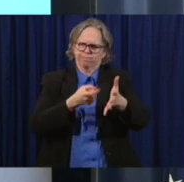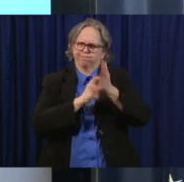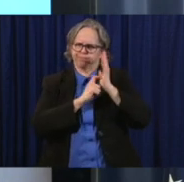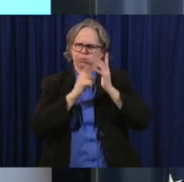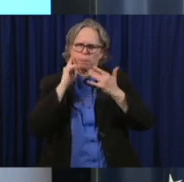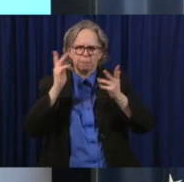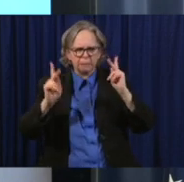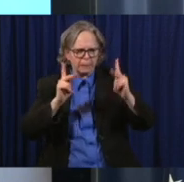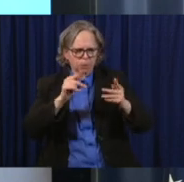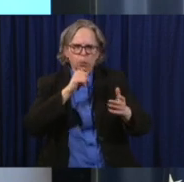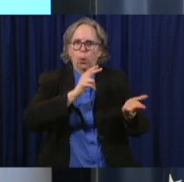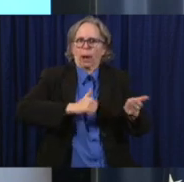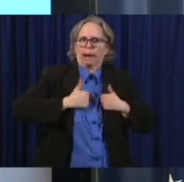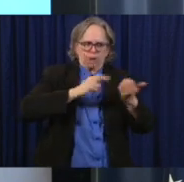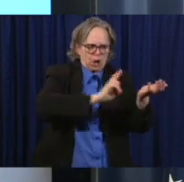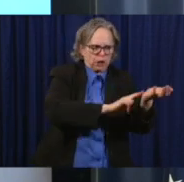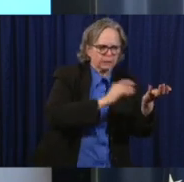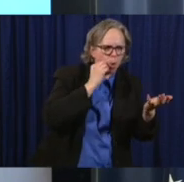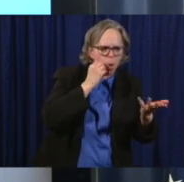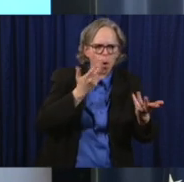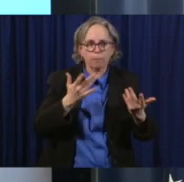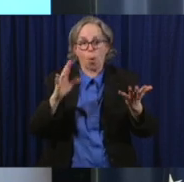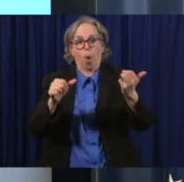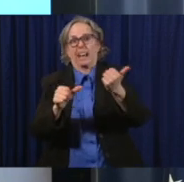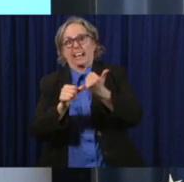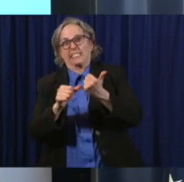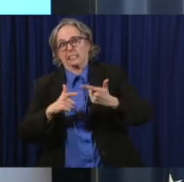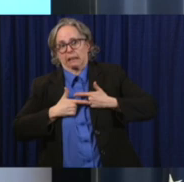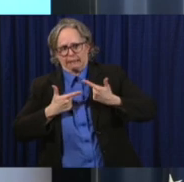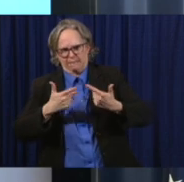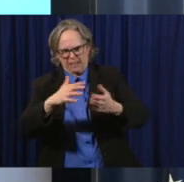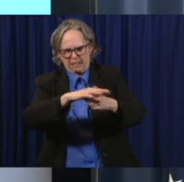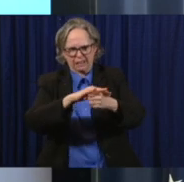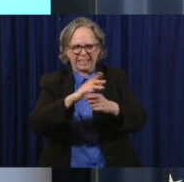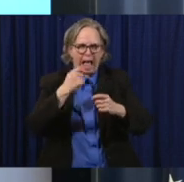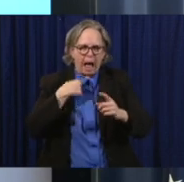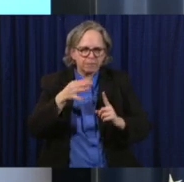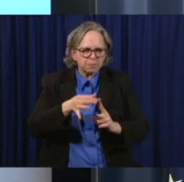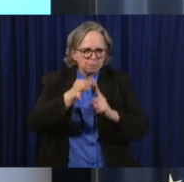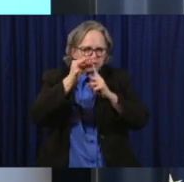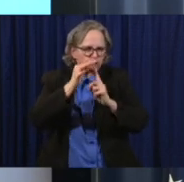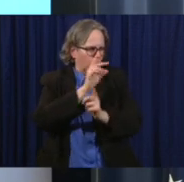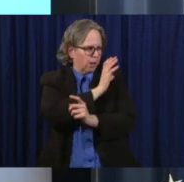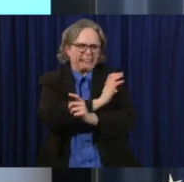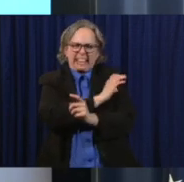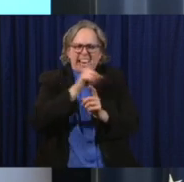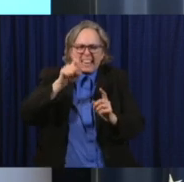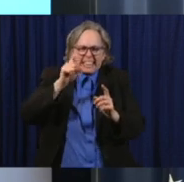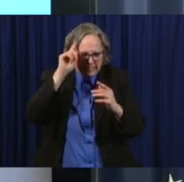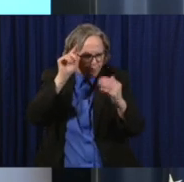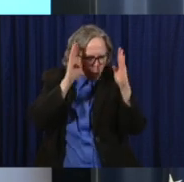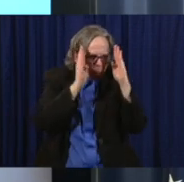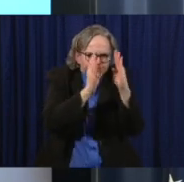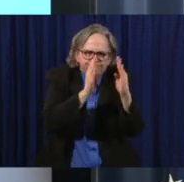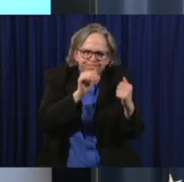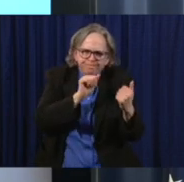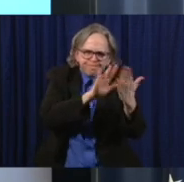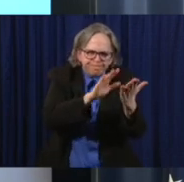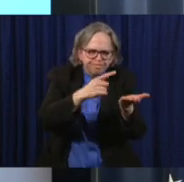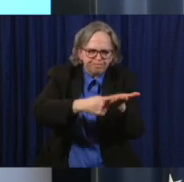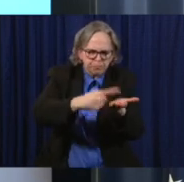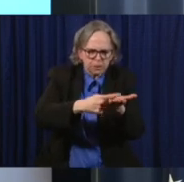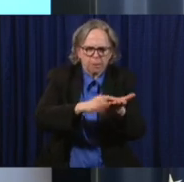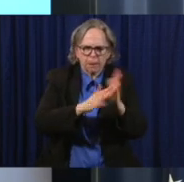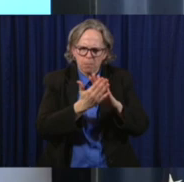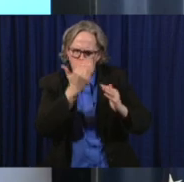in our nursing facilities and assisted living. So we've paid particular extra attention with physicians